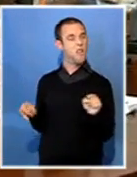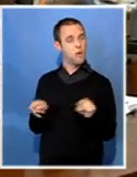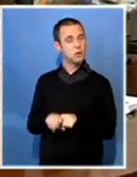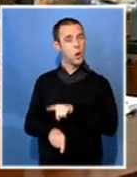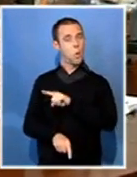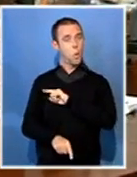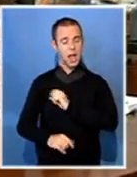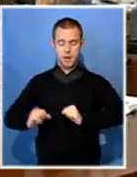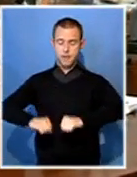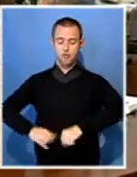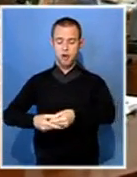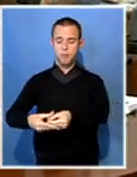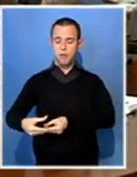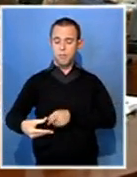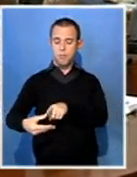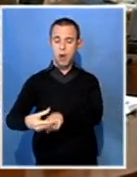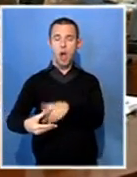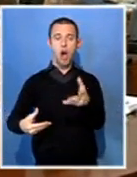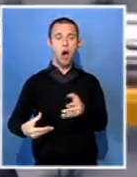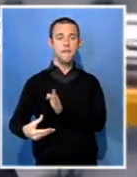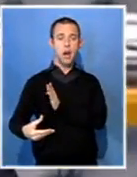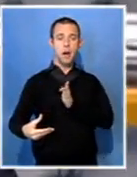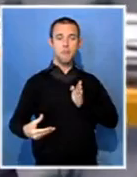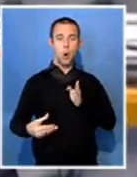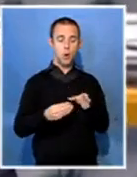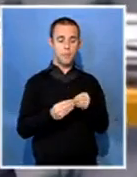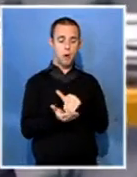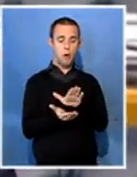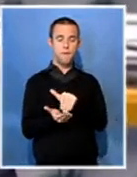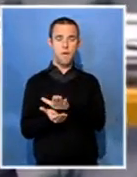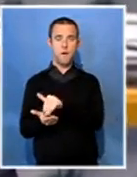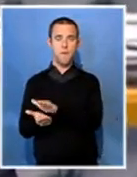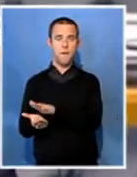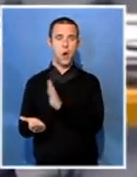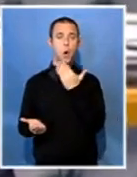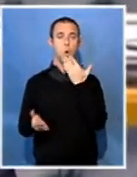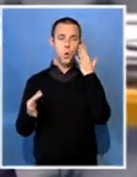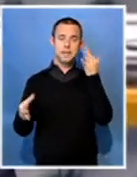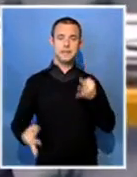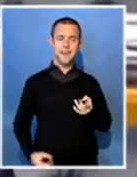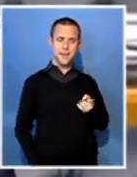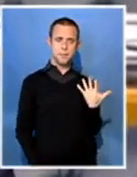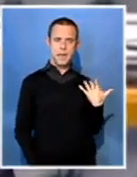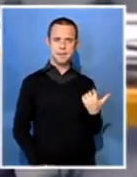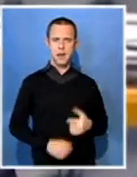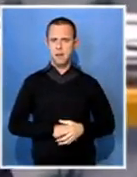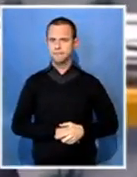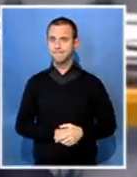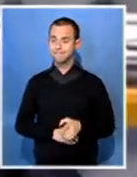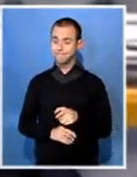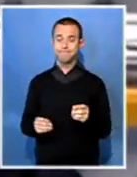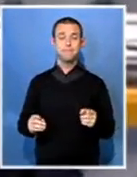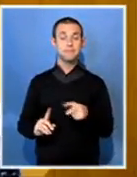transferred powers to remove board members to her office. Naidu says this goes against the Broadcasting Act and even